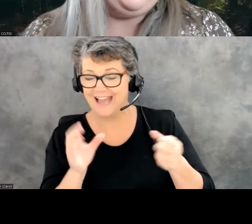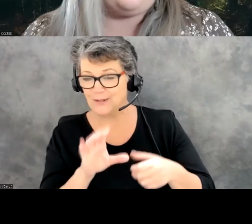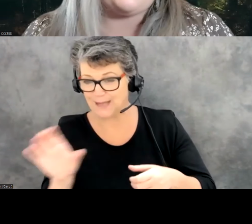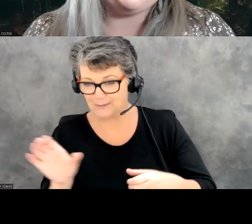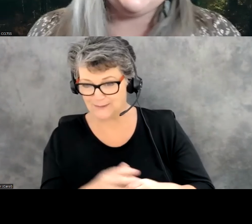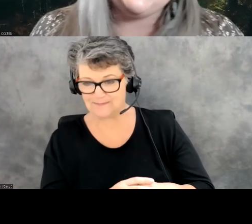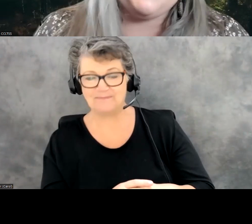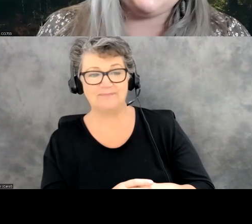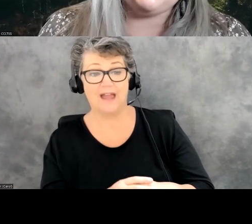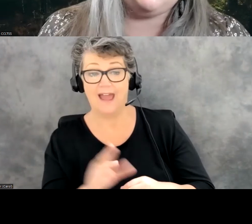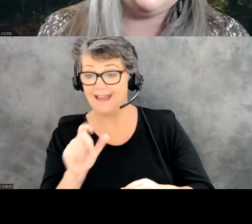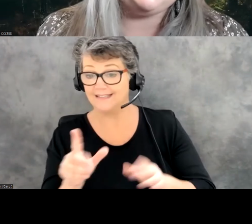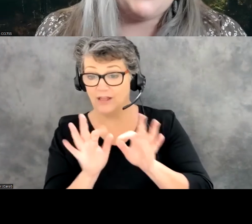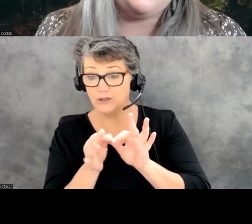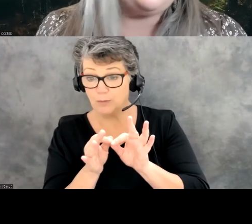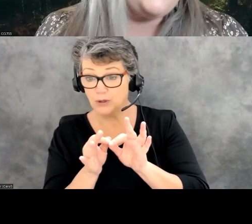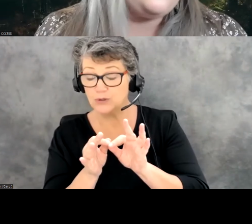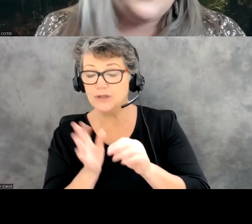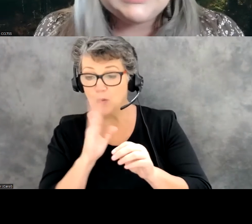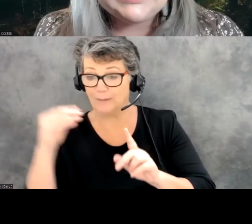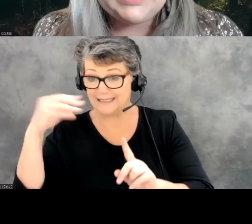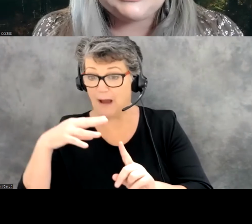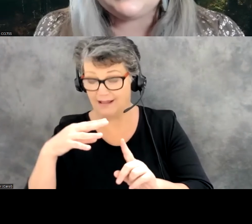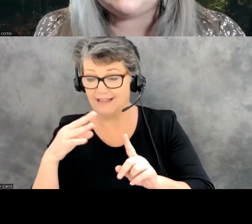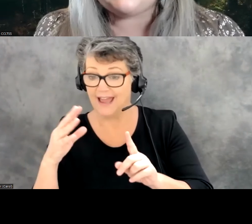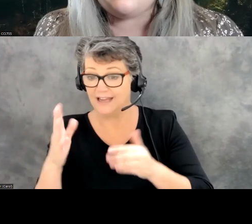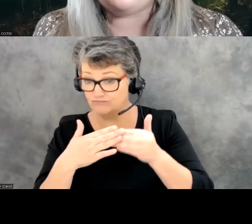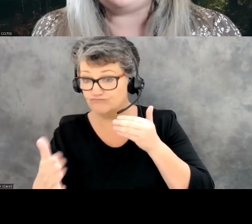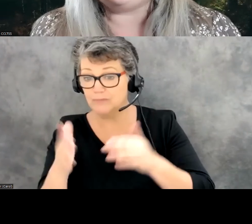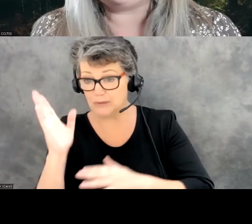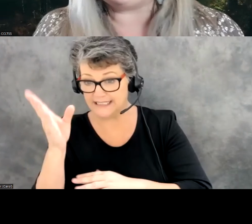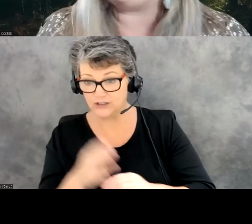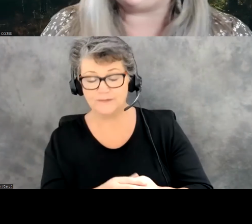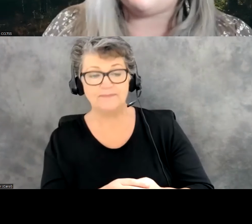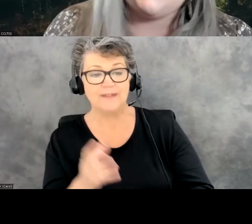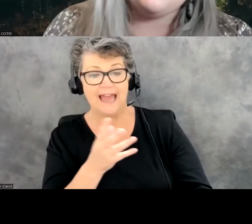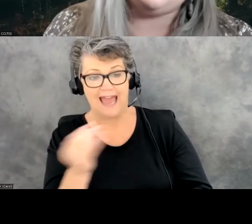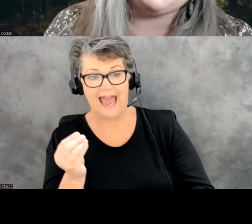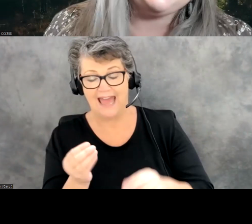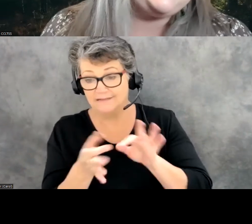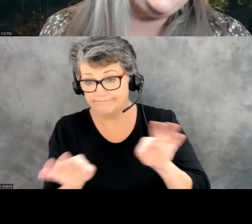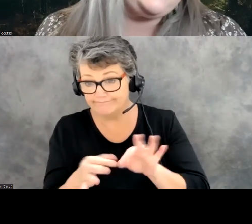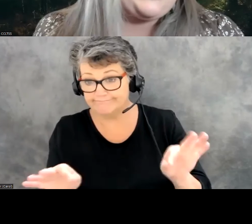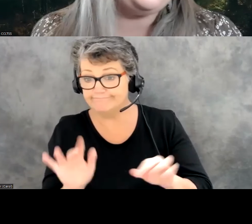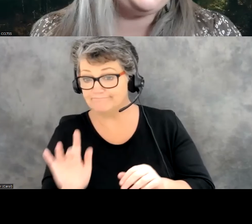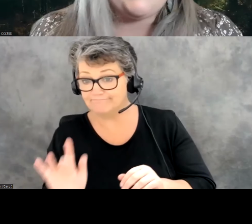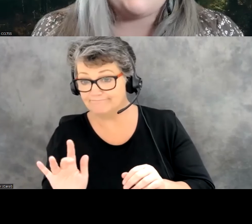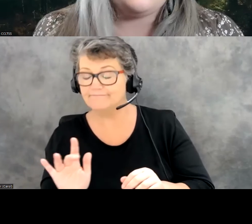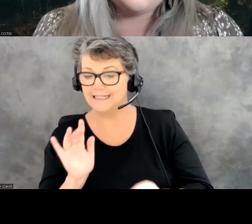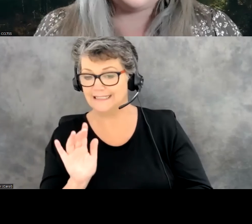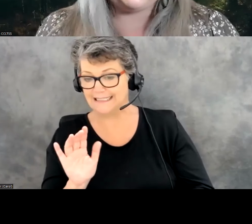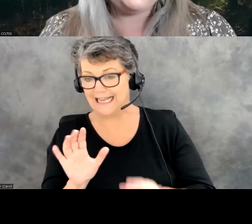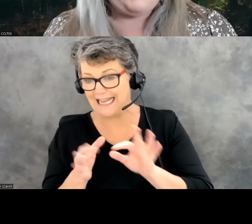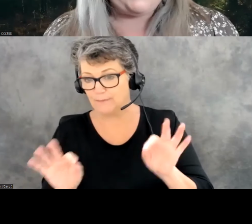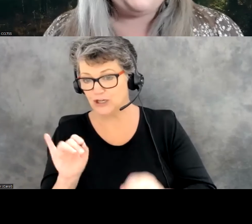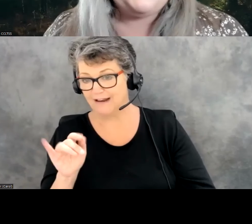captioning. Our ASL interpreters will be spotlit throughout the presentations, and subtitles can be enabled by selecting the captioning